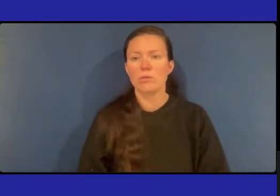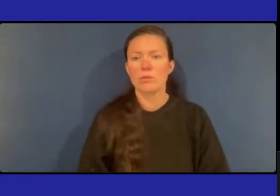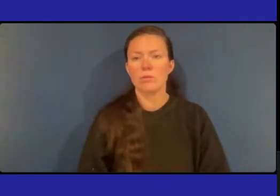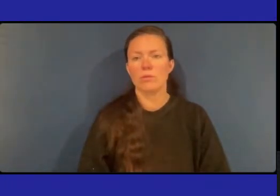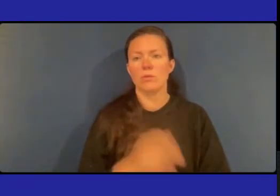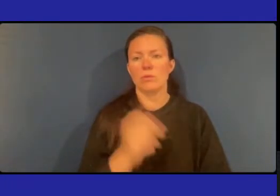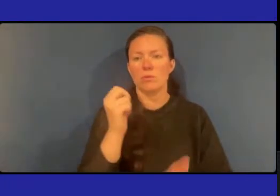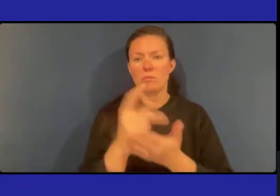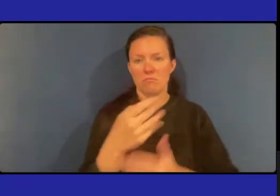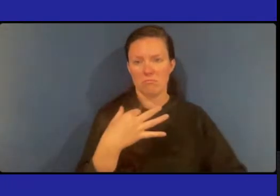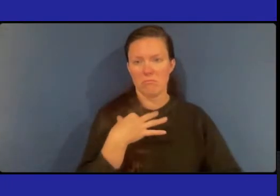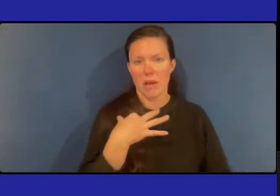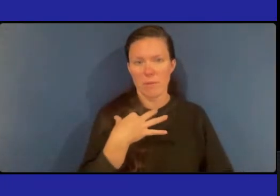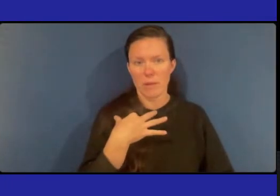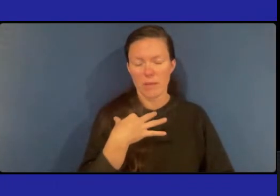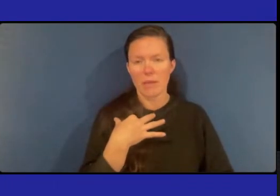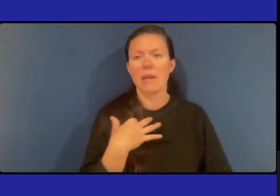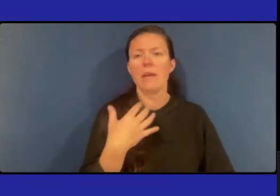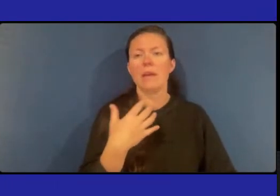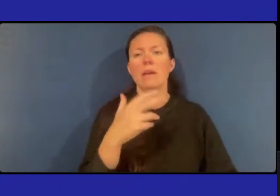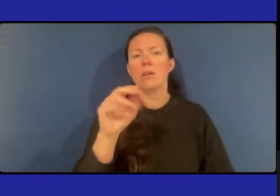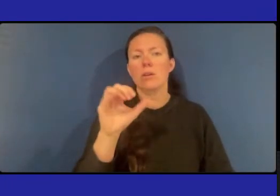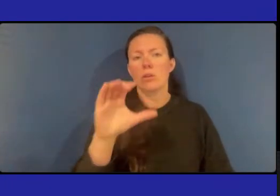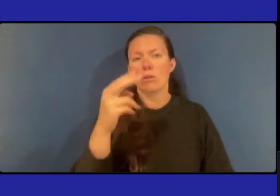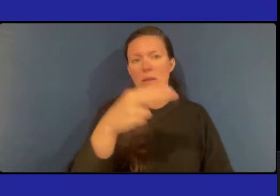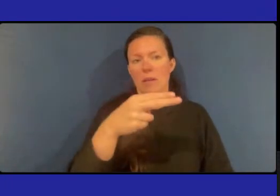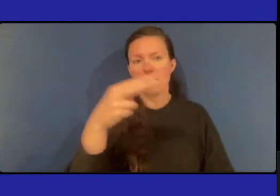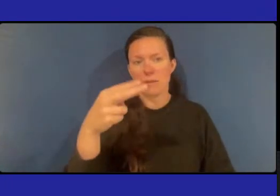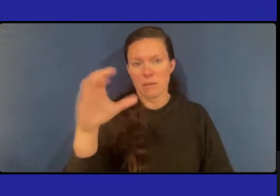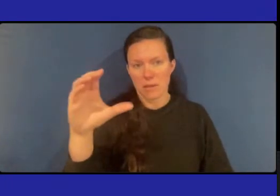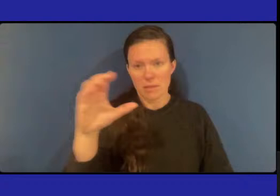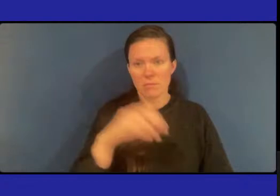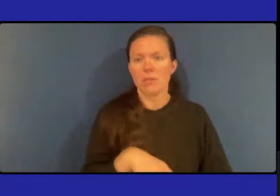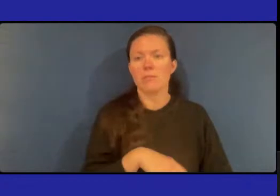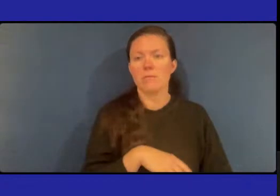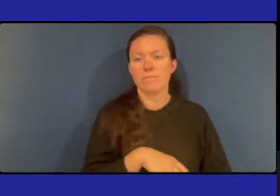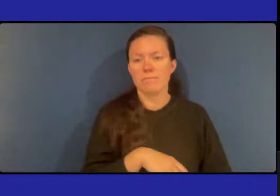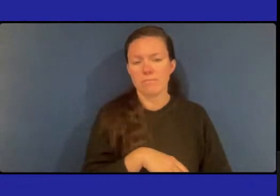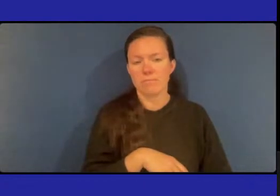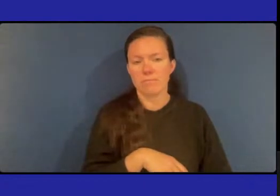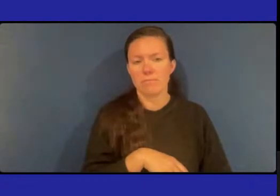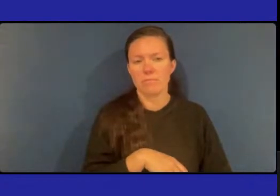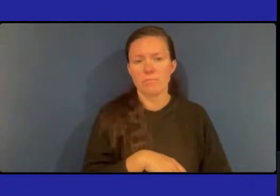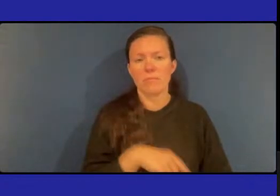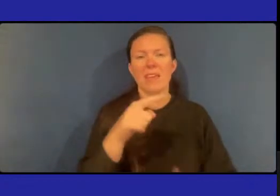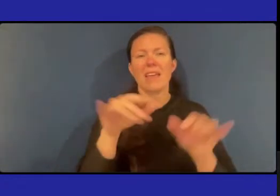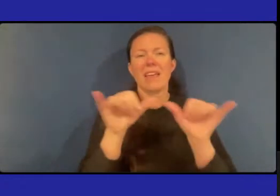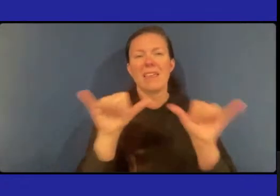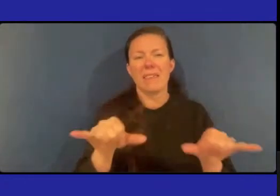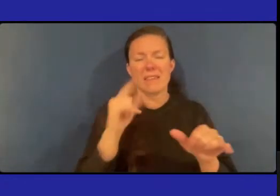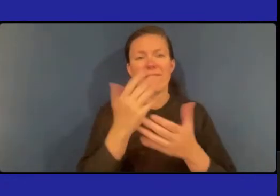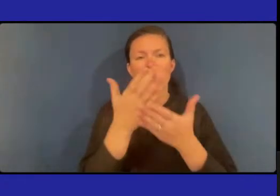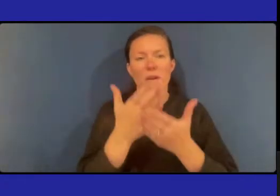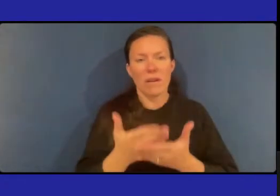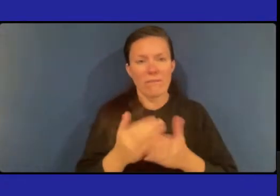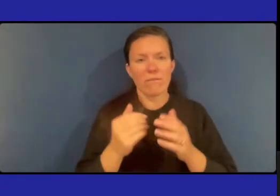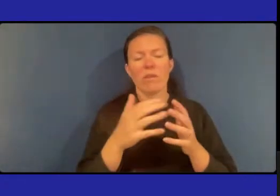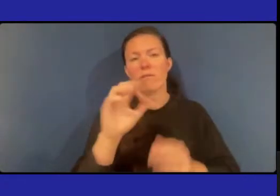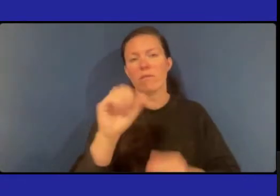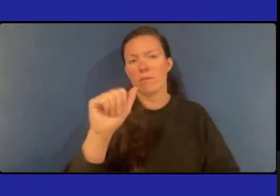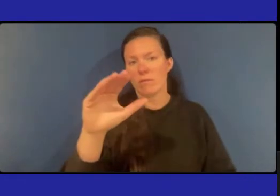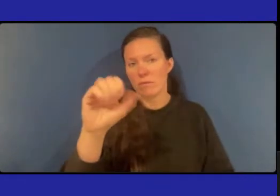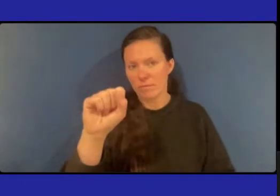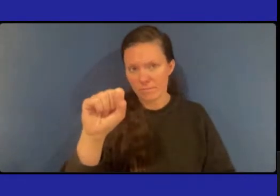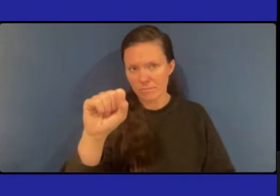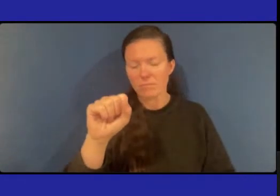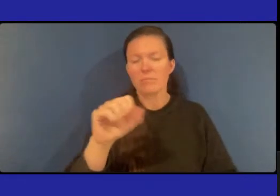application of New York City Health and Hospitals Corporation, the system for verification by the American College of Surgeons of New